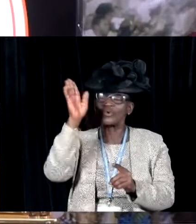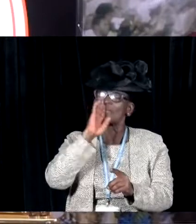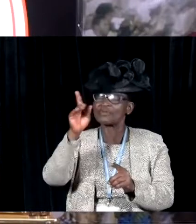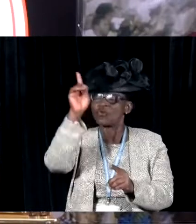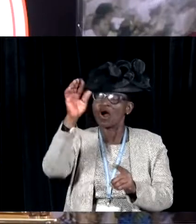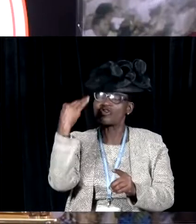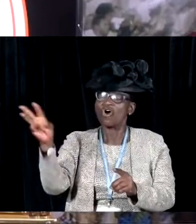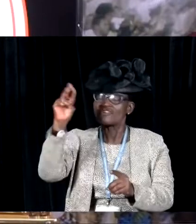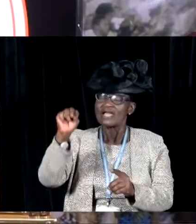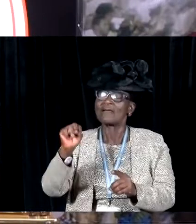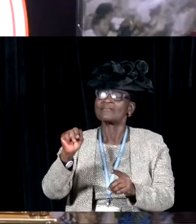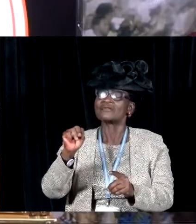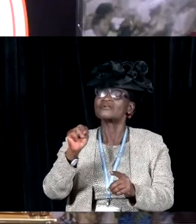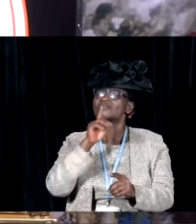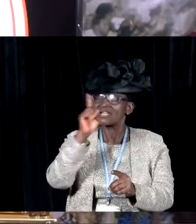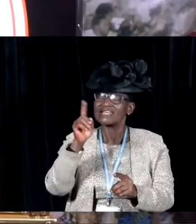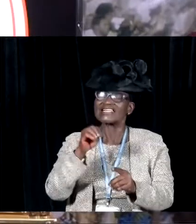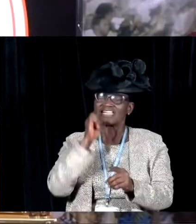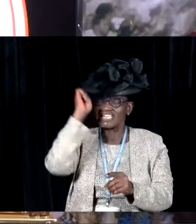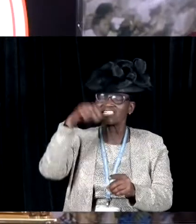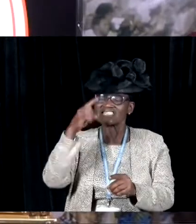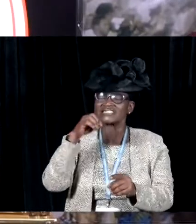As a matter of fact, he says in Leviticus chapter